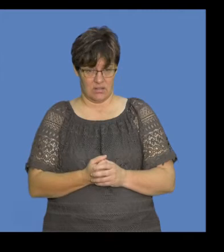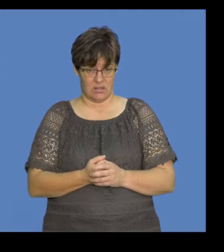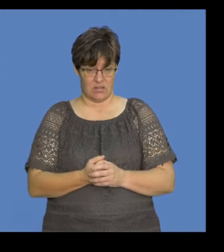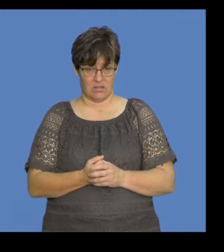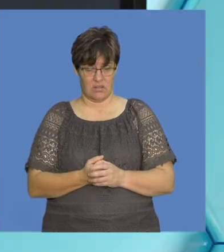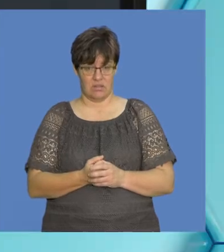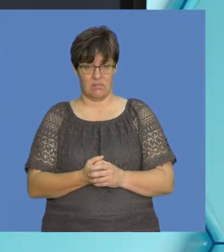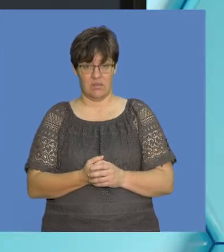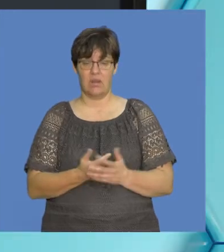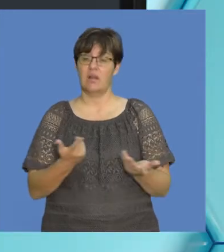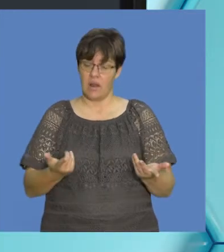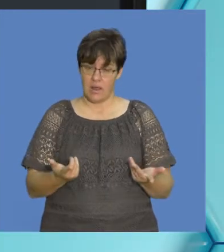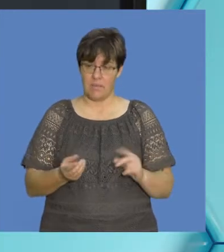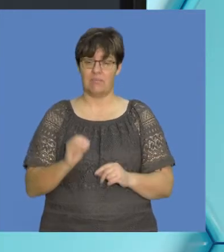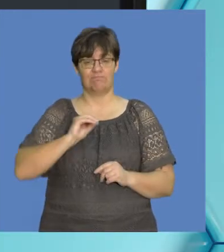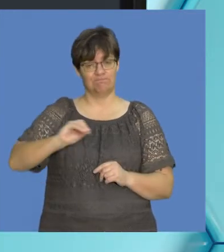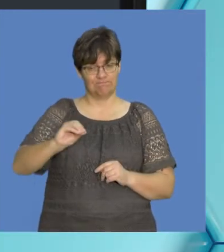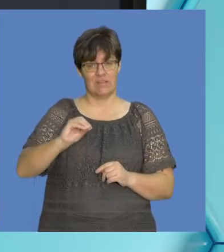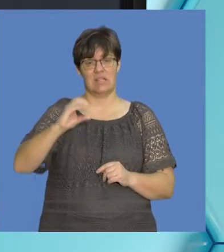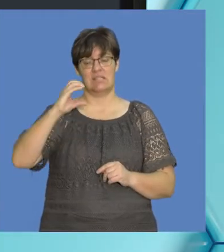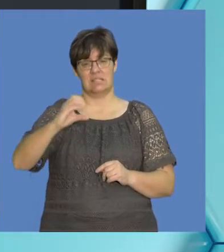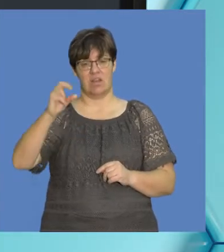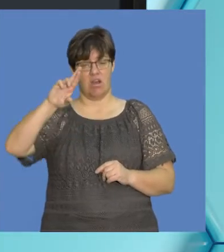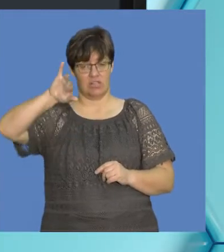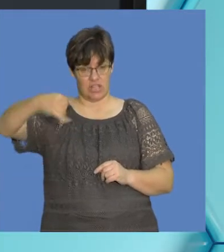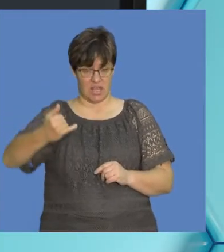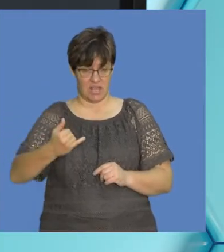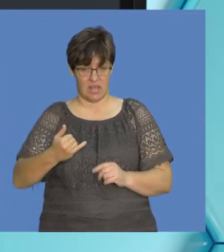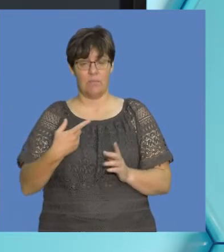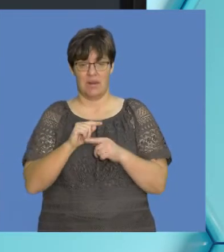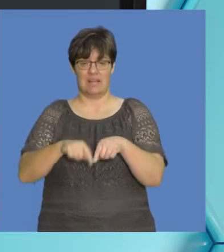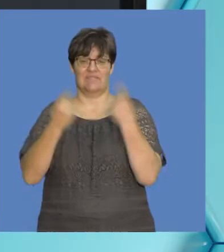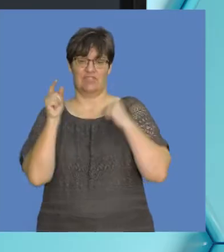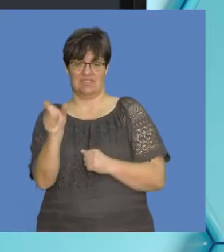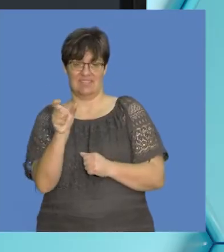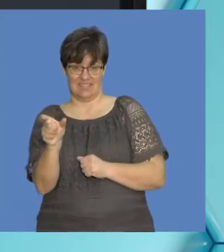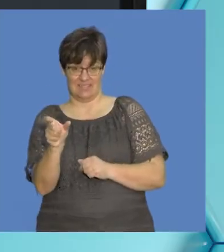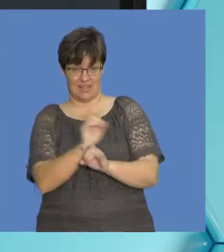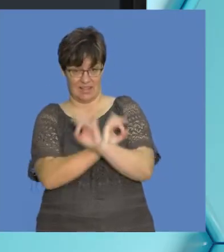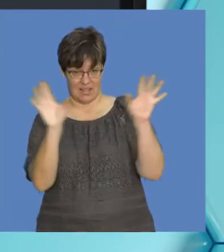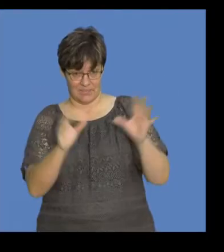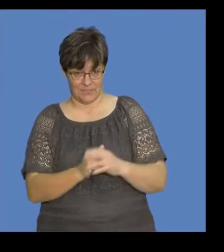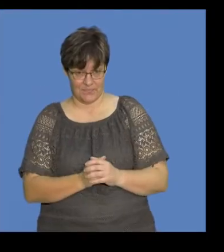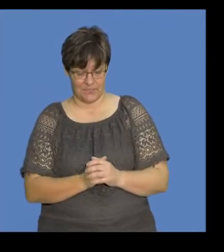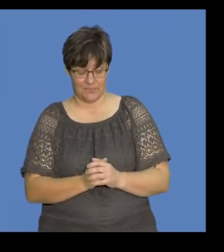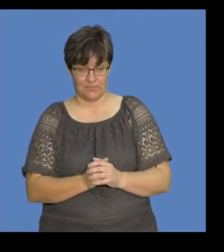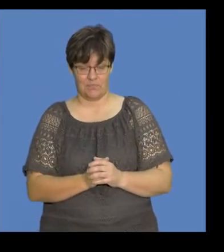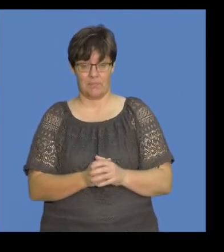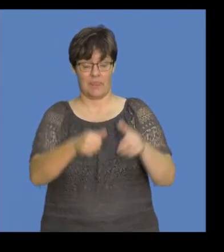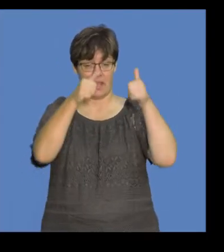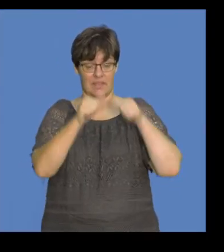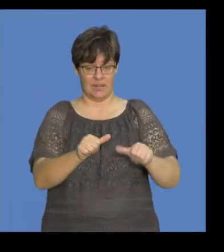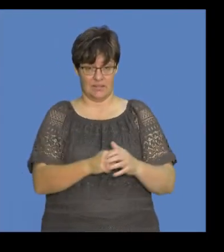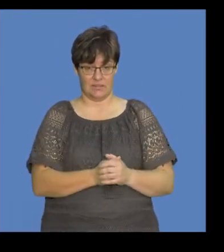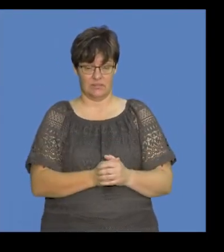my CPJ, make an entry in your CRJ with the difference. Clear? Right. Then, if